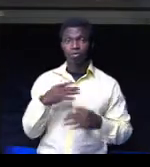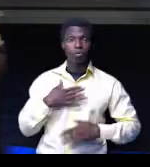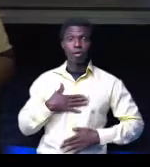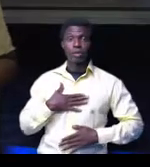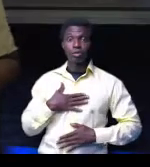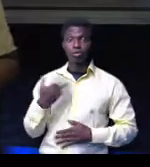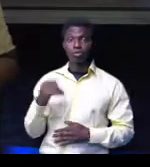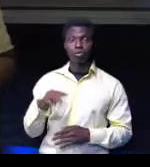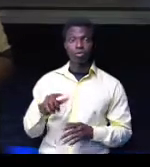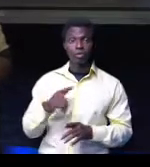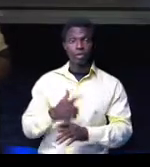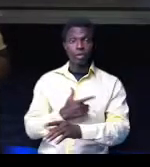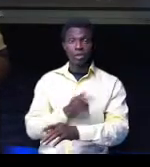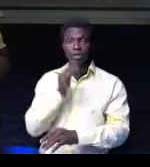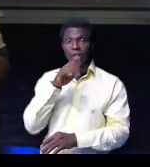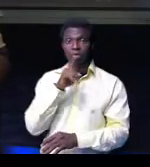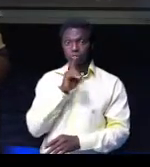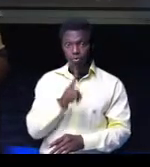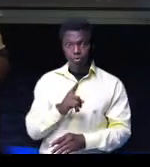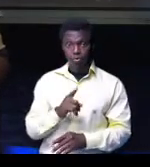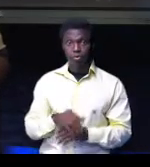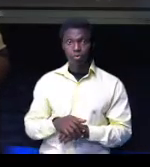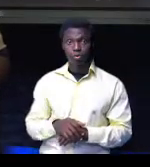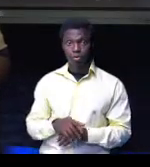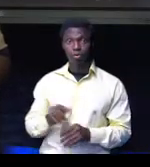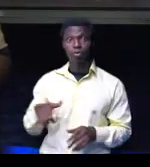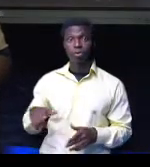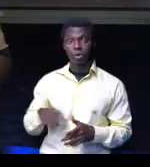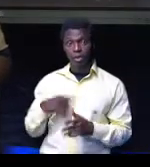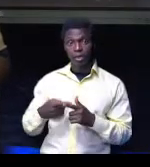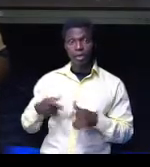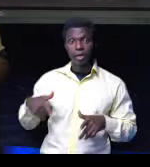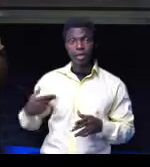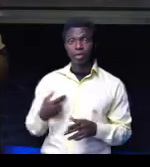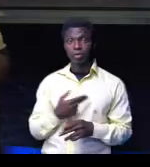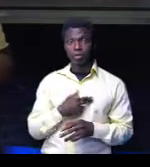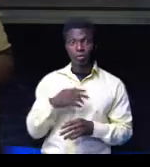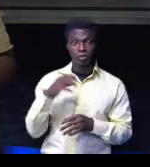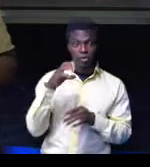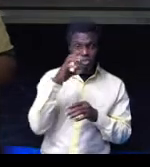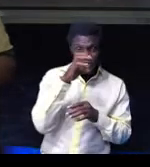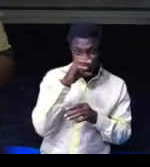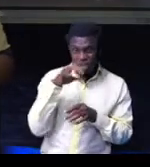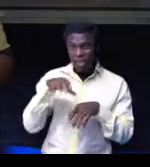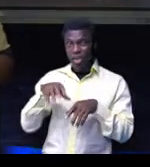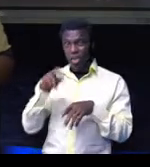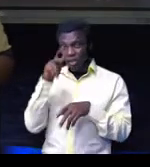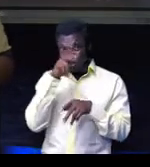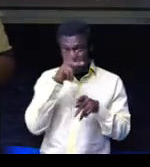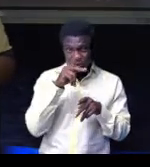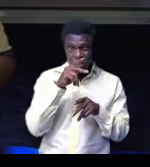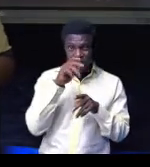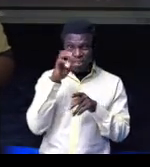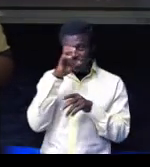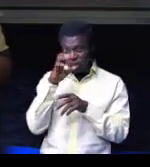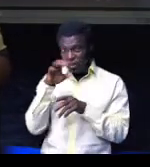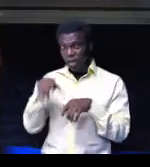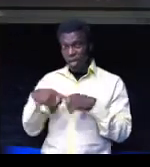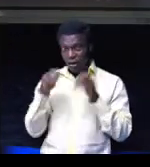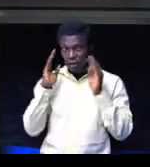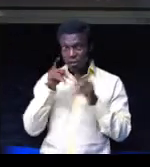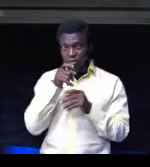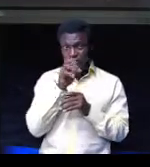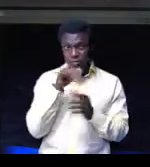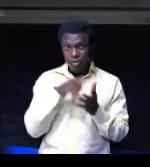Did you enjoy the lesson? Are you sure? Then let's check how attentive you have been. It's activity